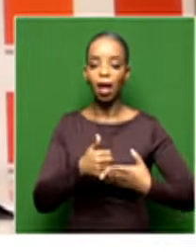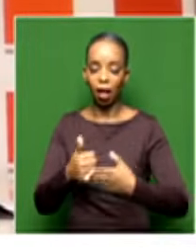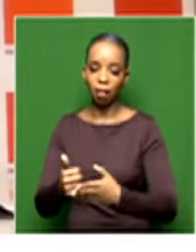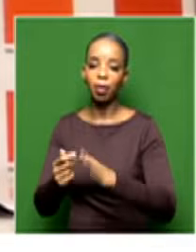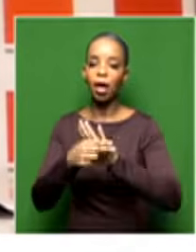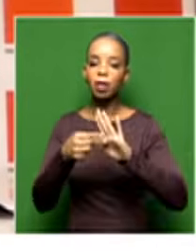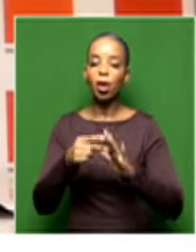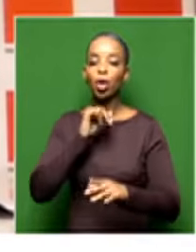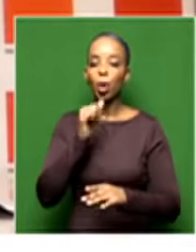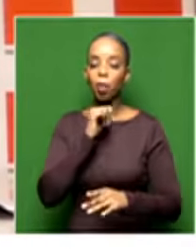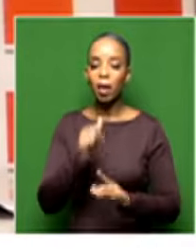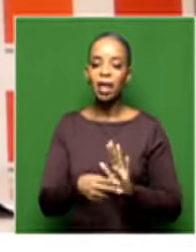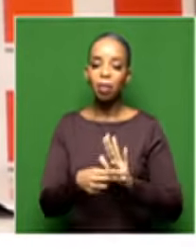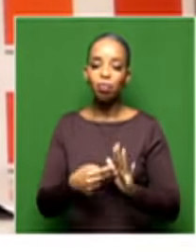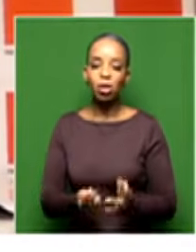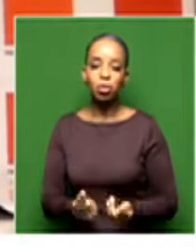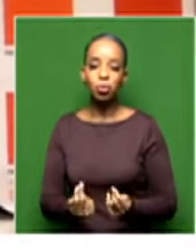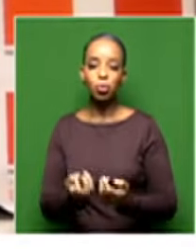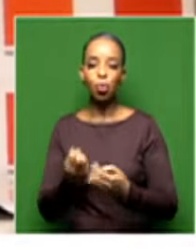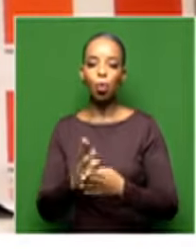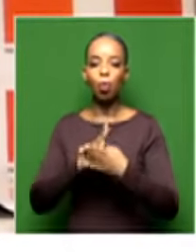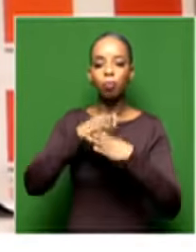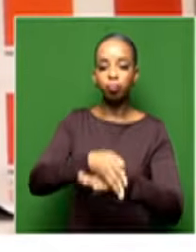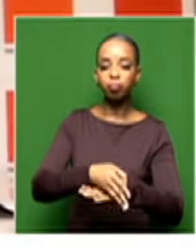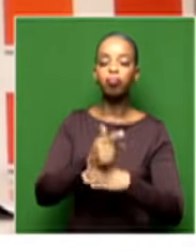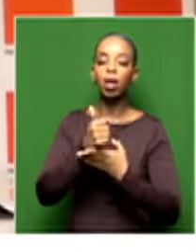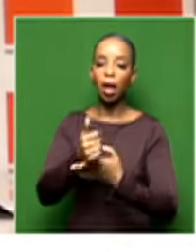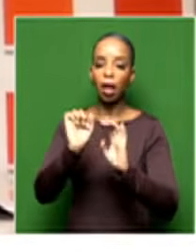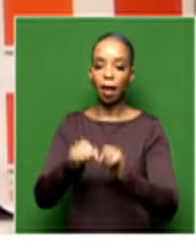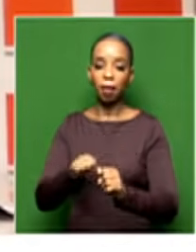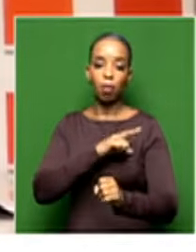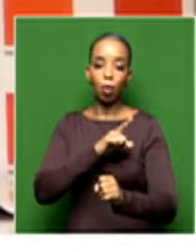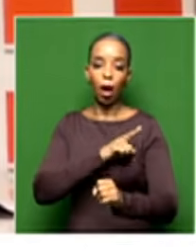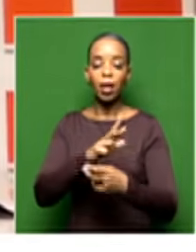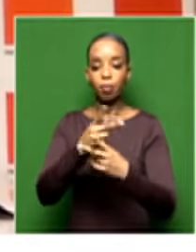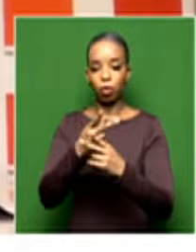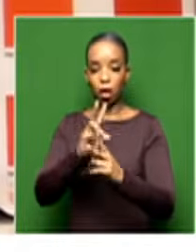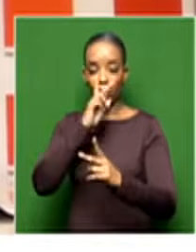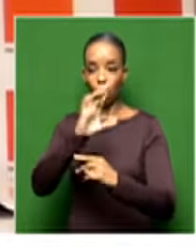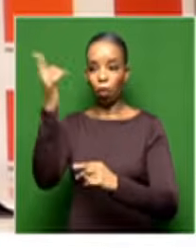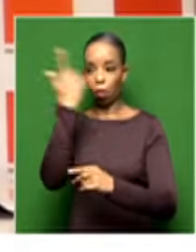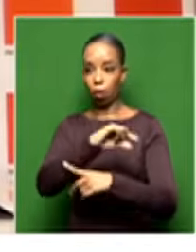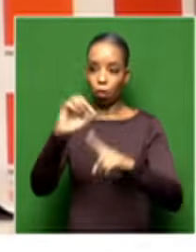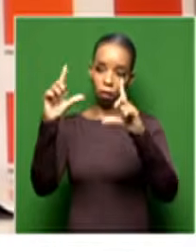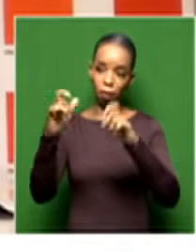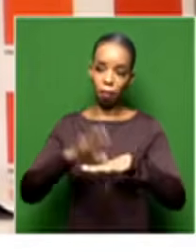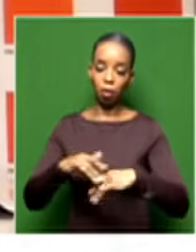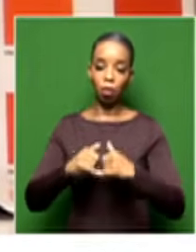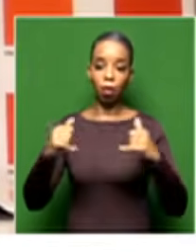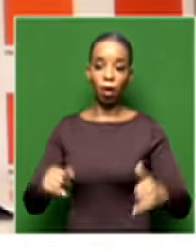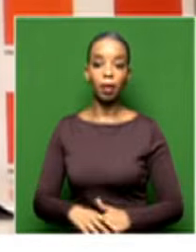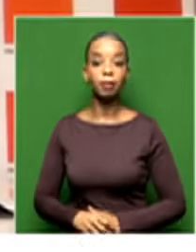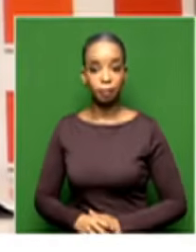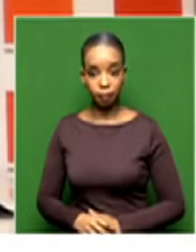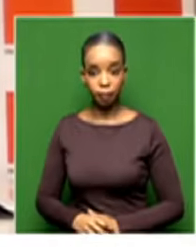and small, achieve those results for their products. So obviously to try and minimize returns, because